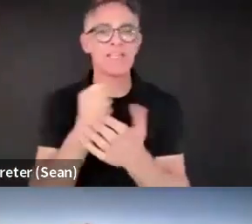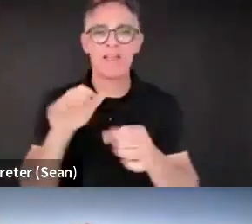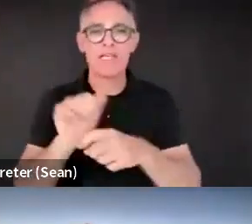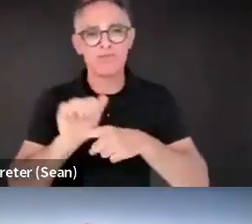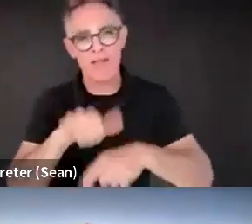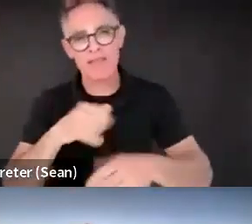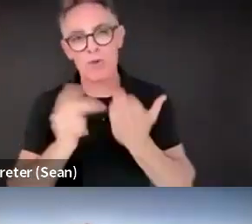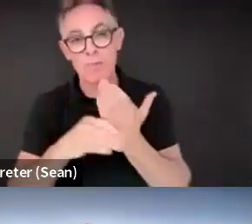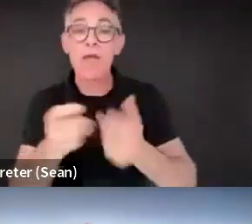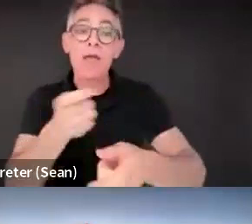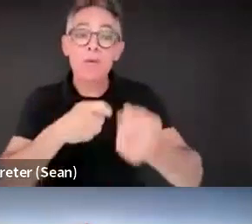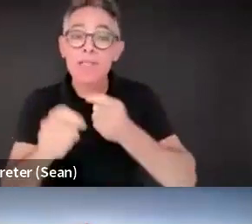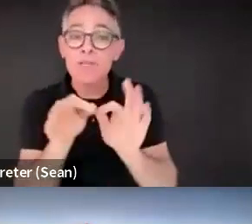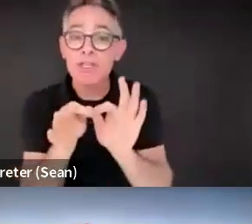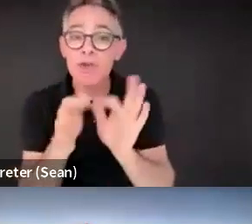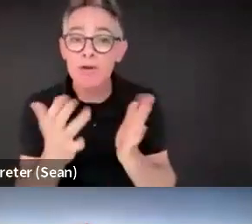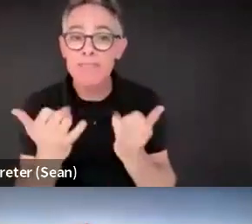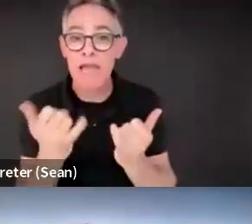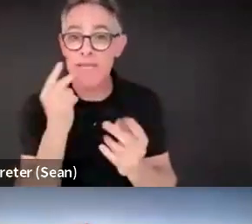program. And that's it.